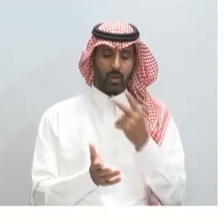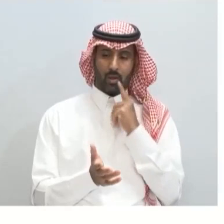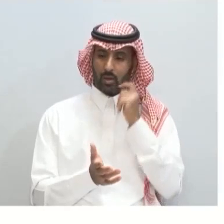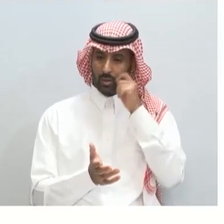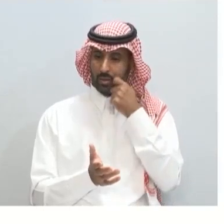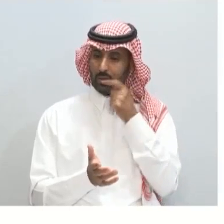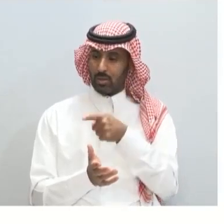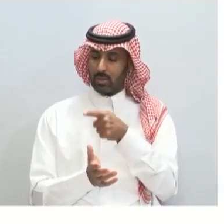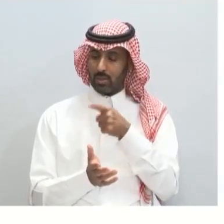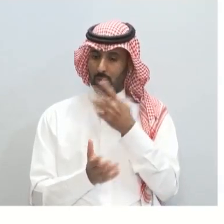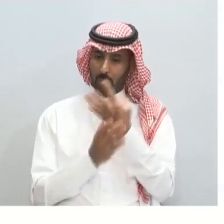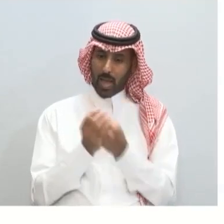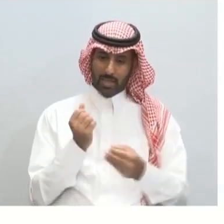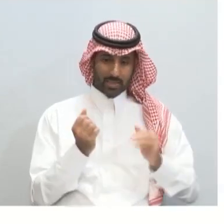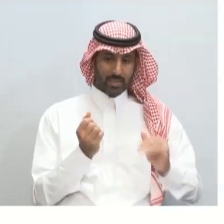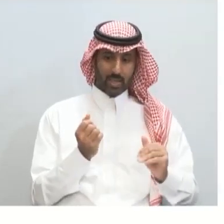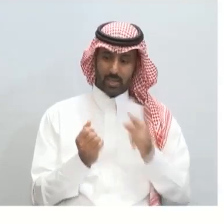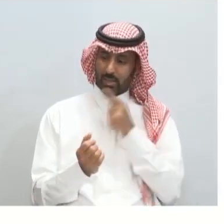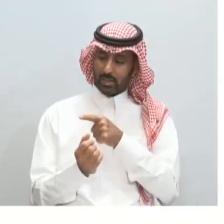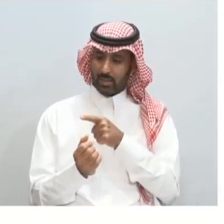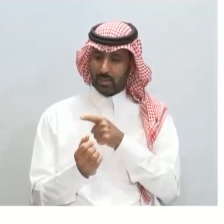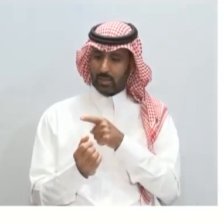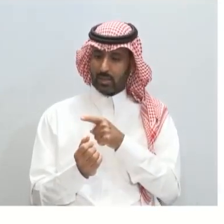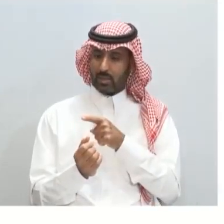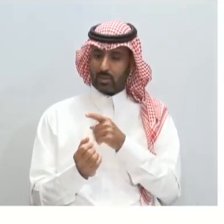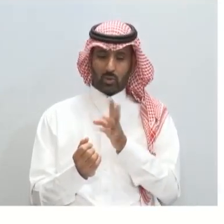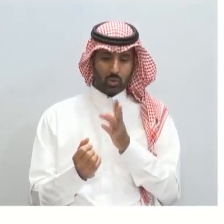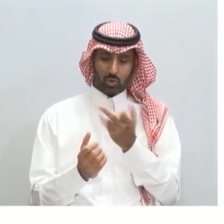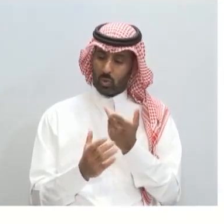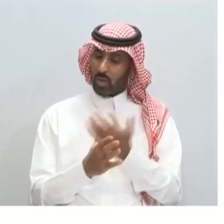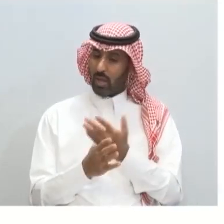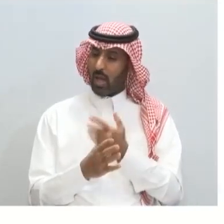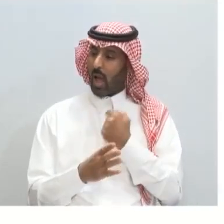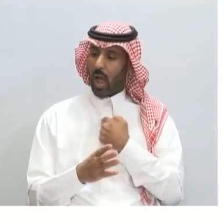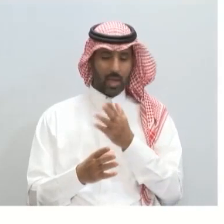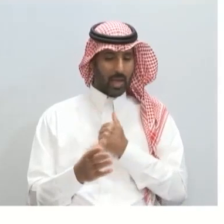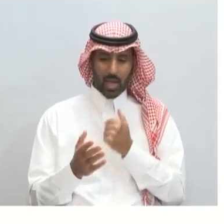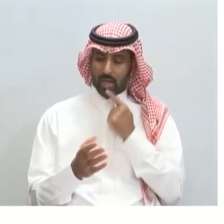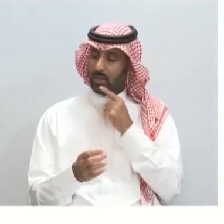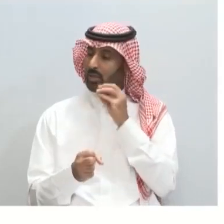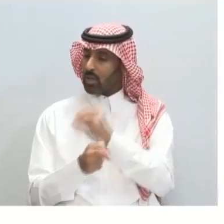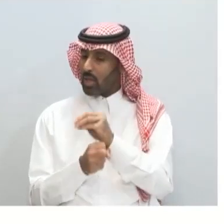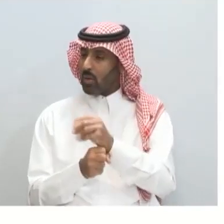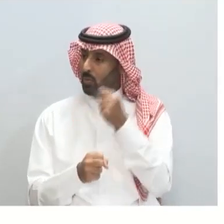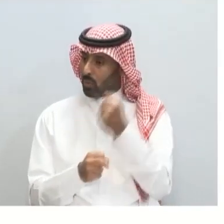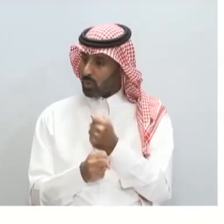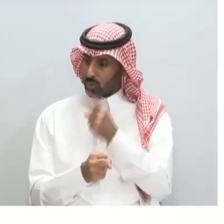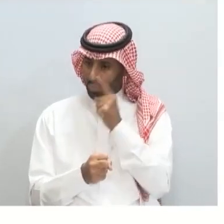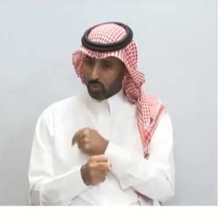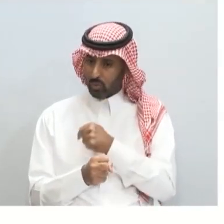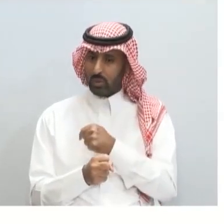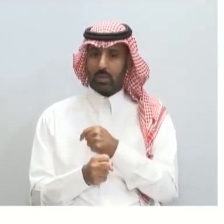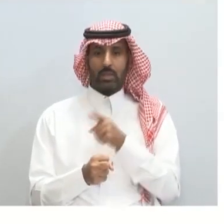isn't my son so I can't tell him what to do he isn't present here he isn't my